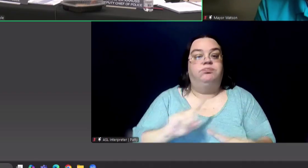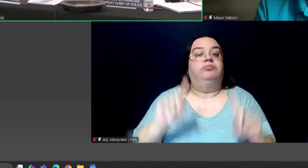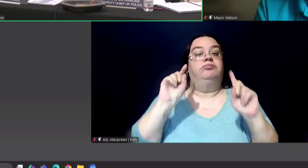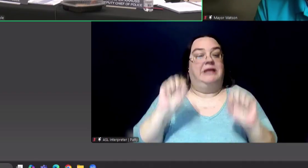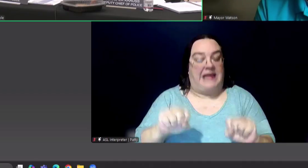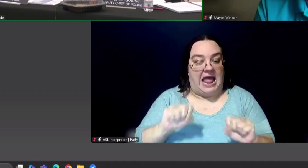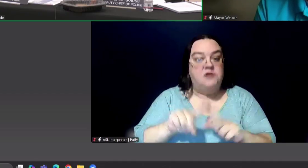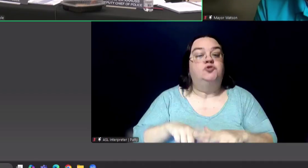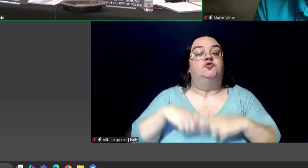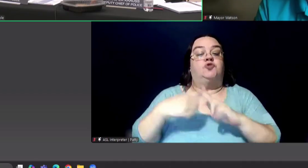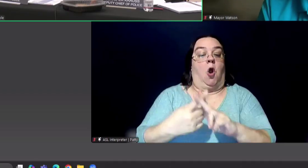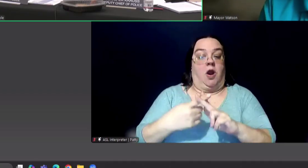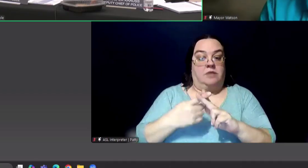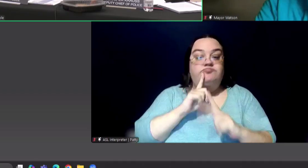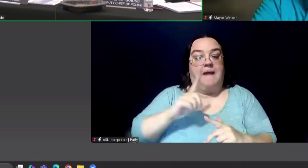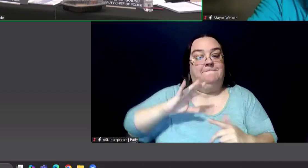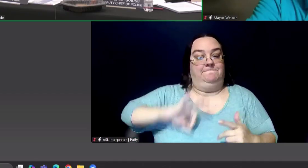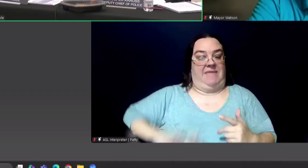town.